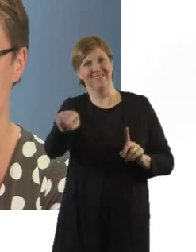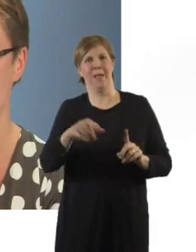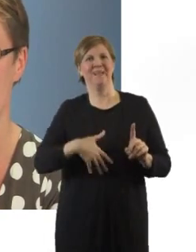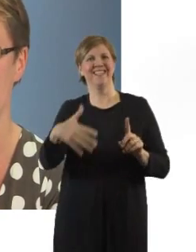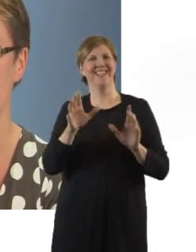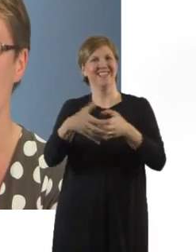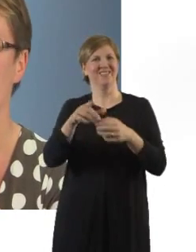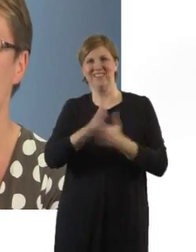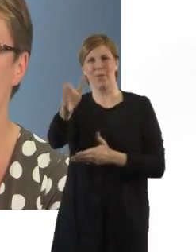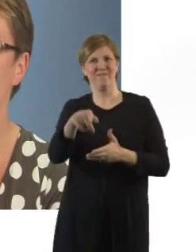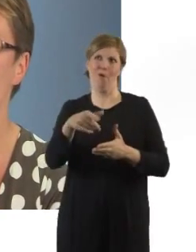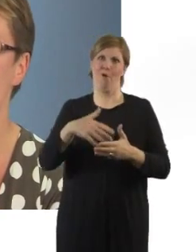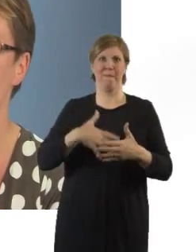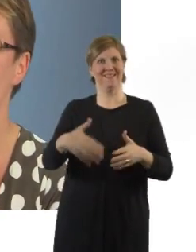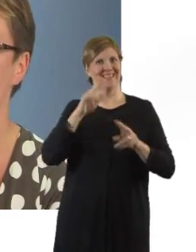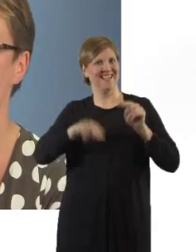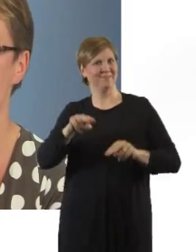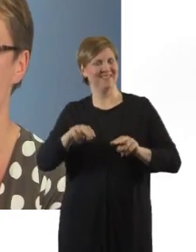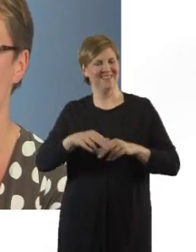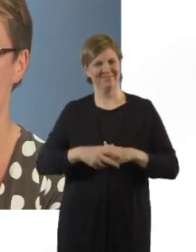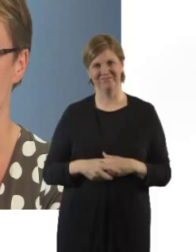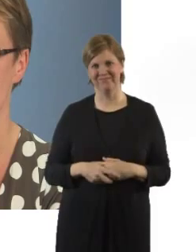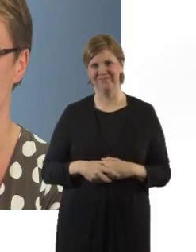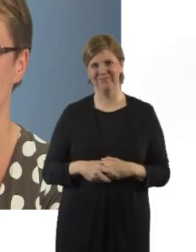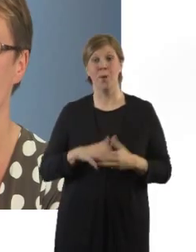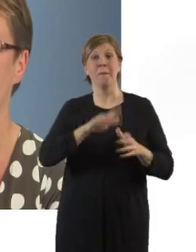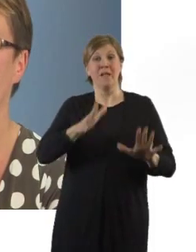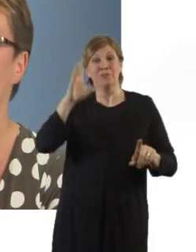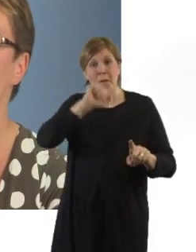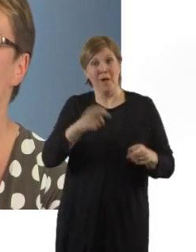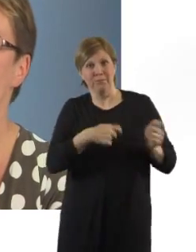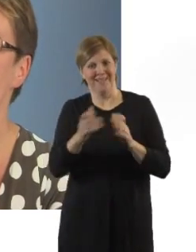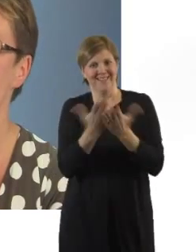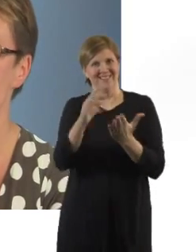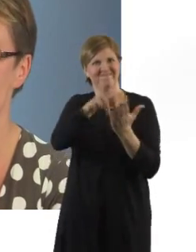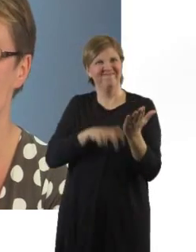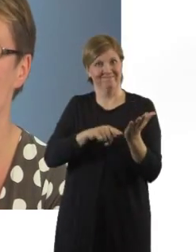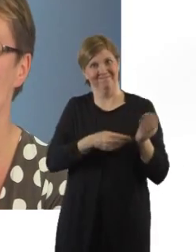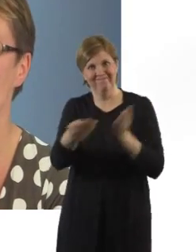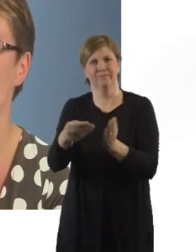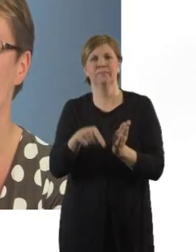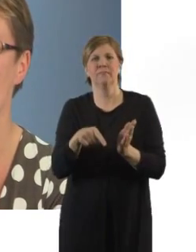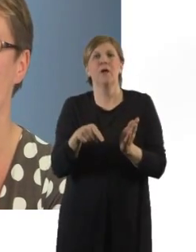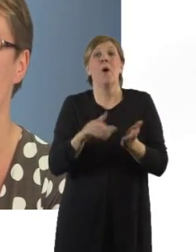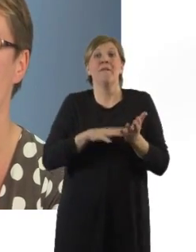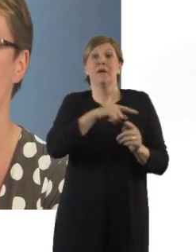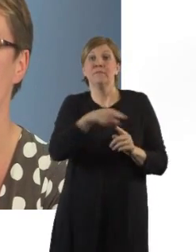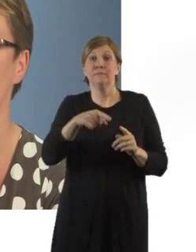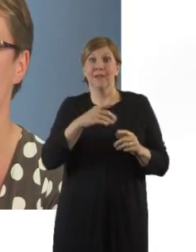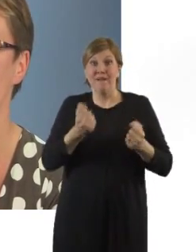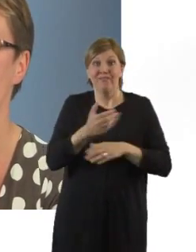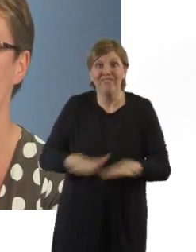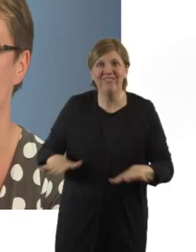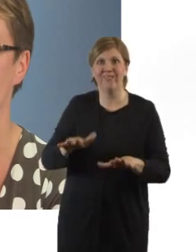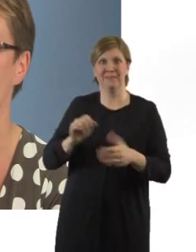maternity assessment. Mums should remember to bring their handheld records. If mums have other children, then they should make sure they have made